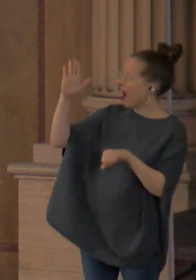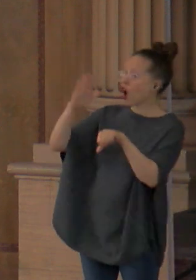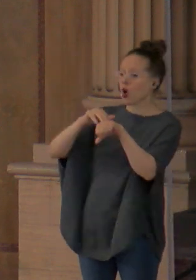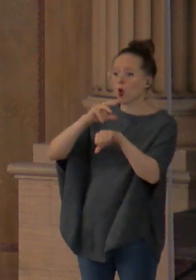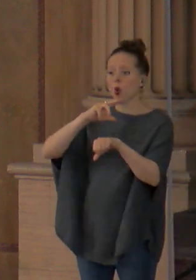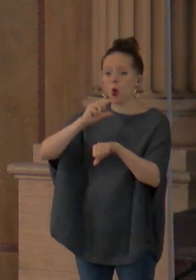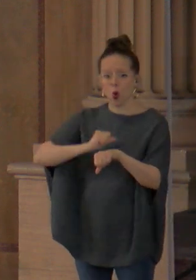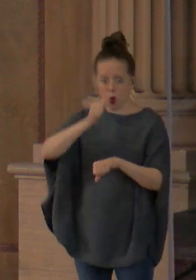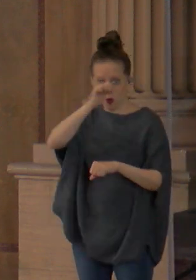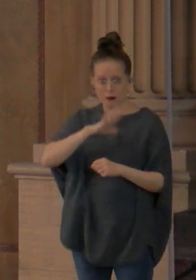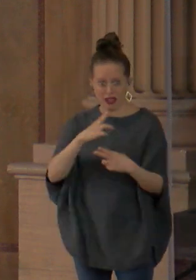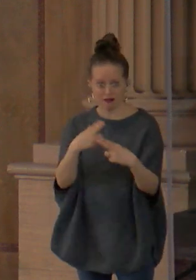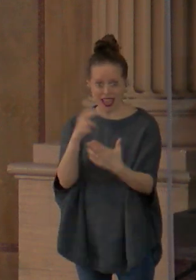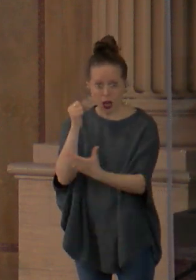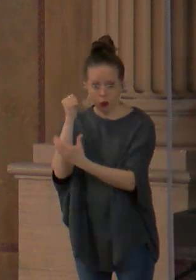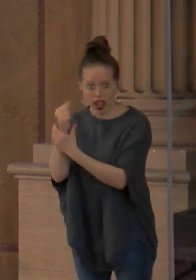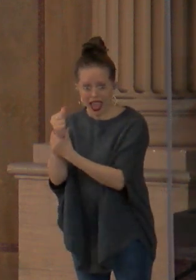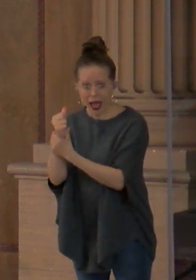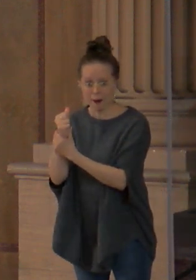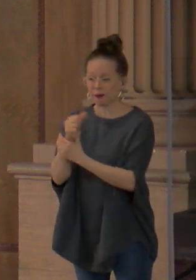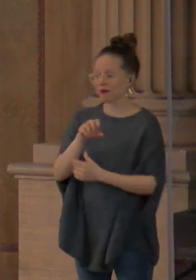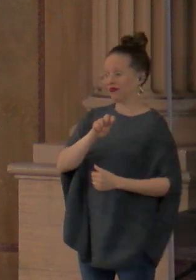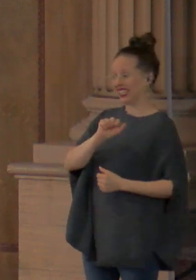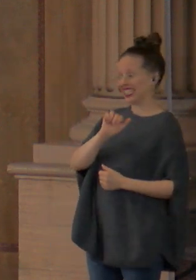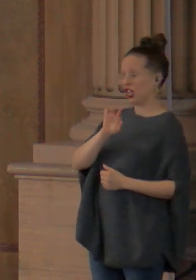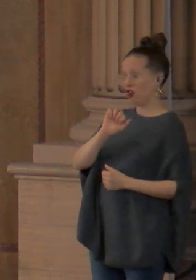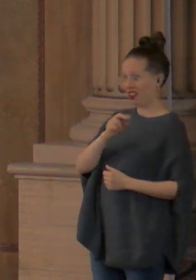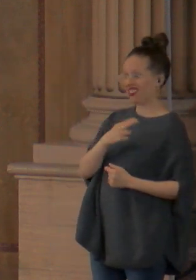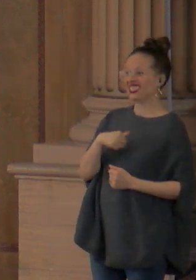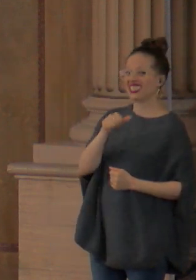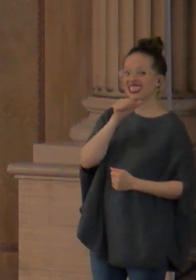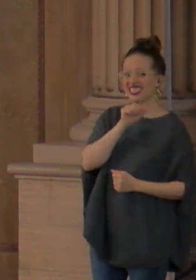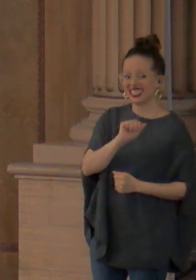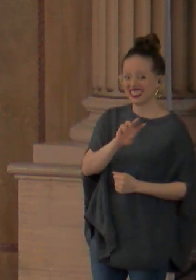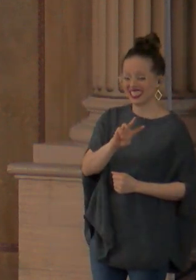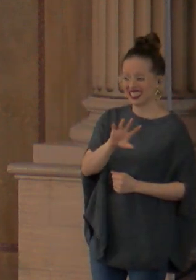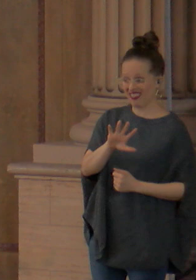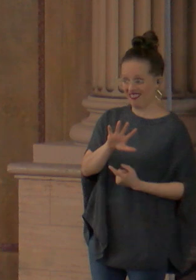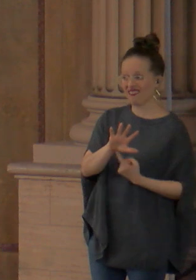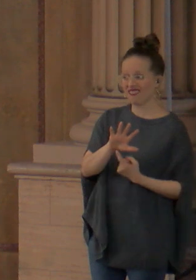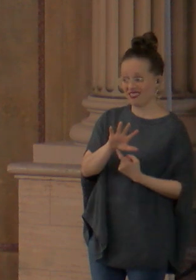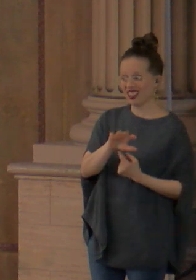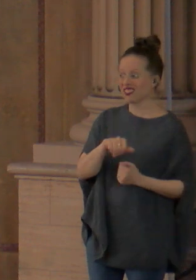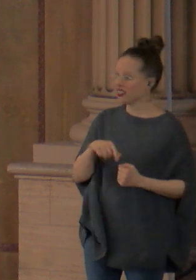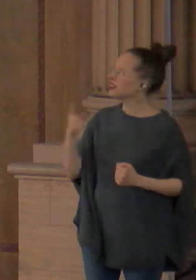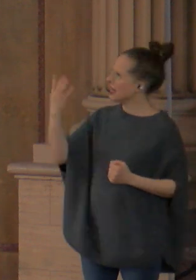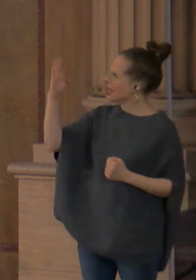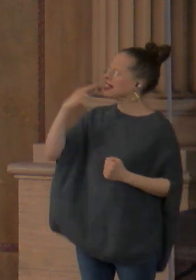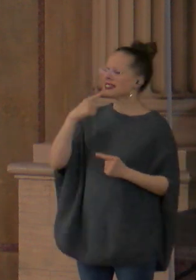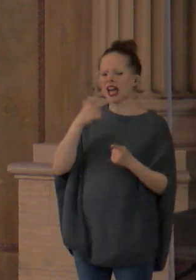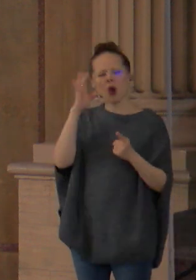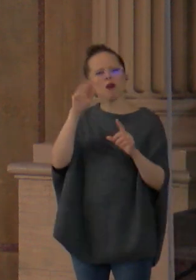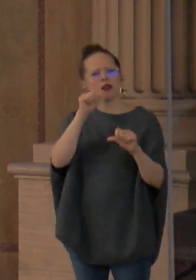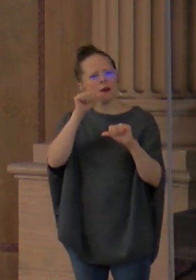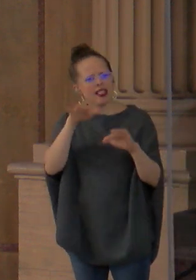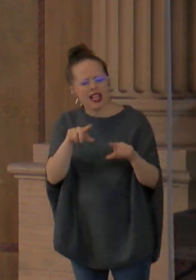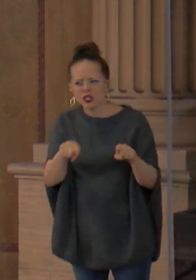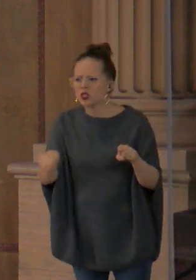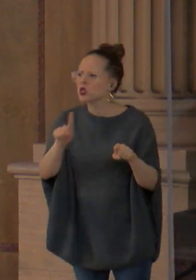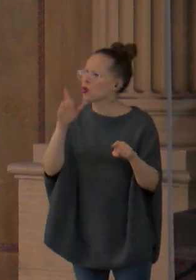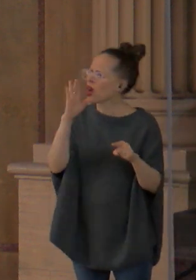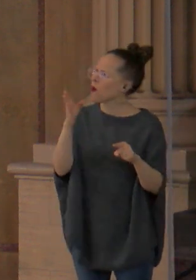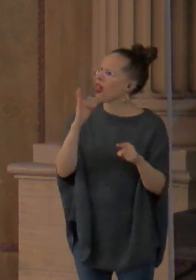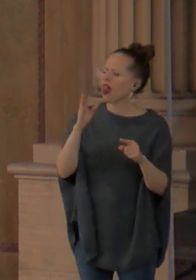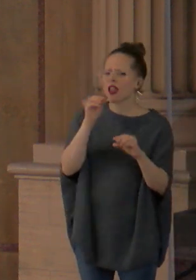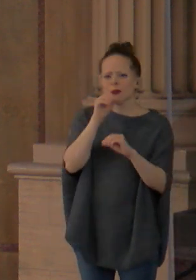He's 75. She's 65. His wife, Sarah. And he says, I'm going to make a great nation out of you. I'm going to bless you. I'm going to bless the world through you.